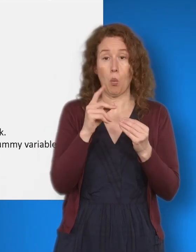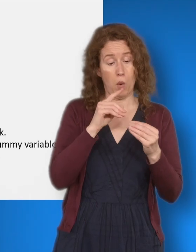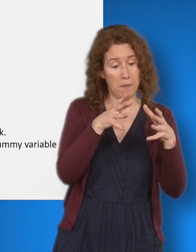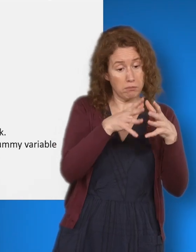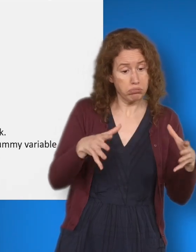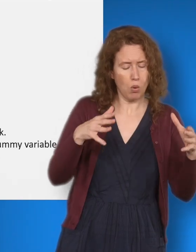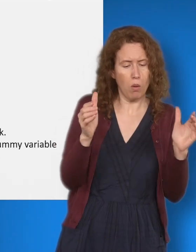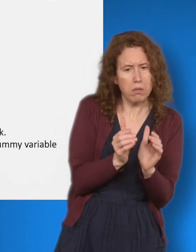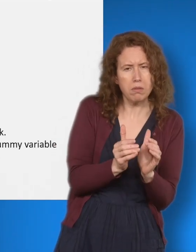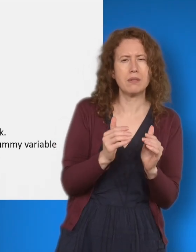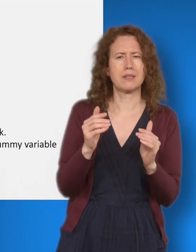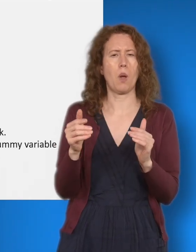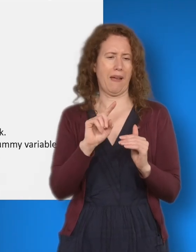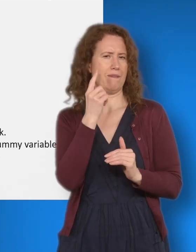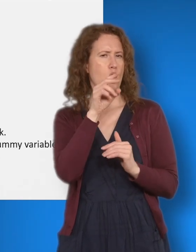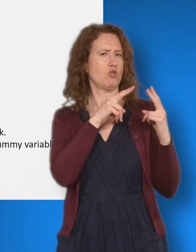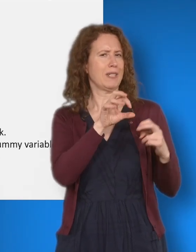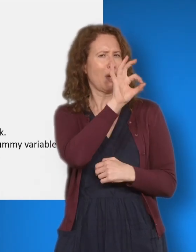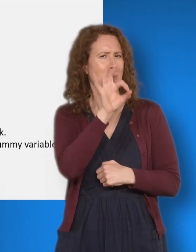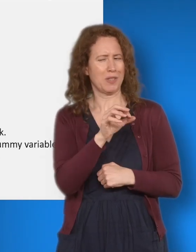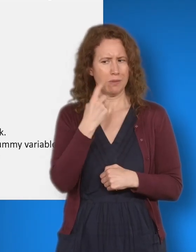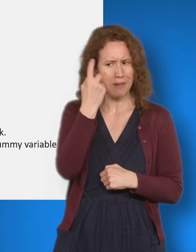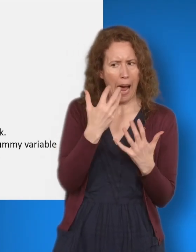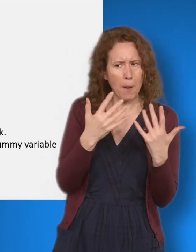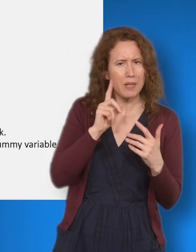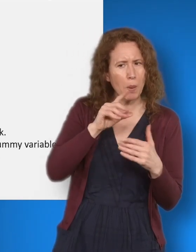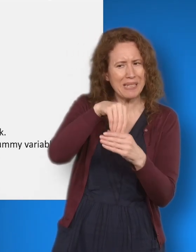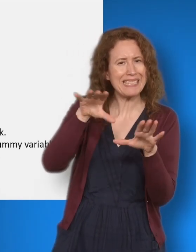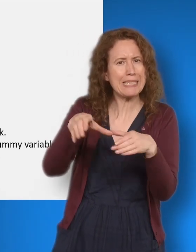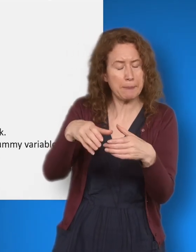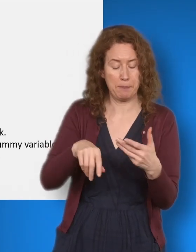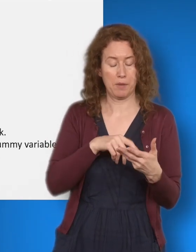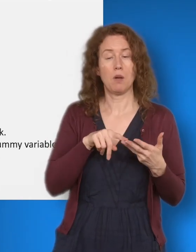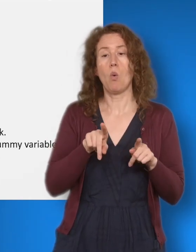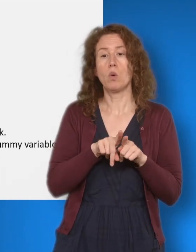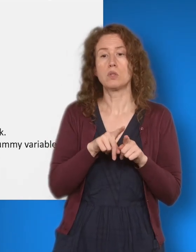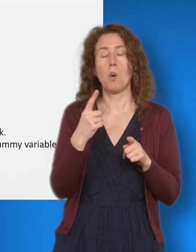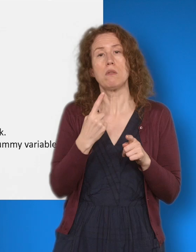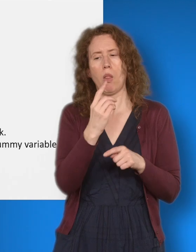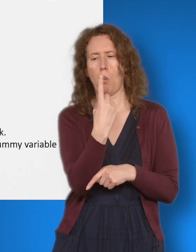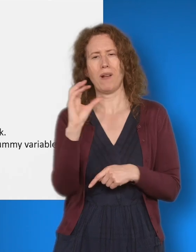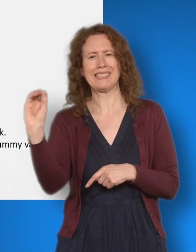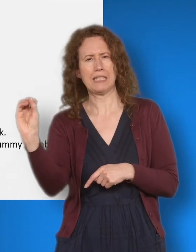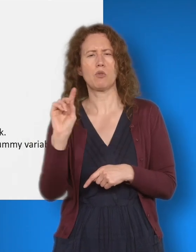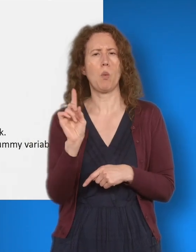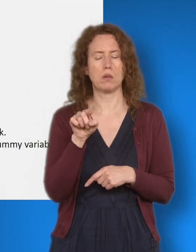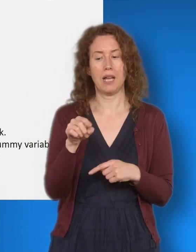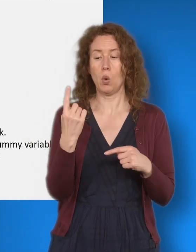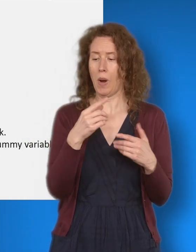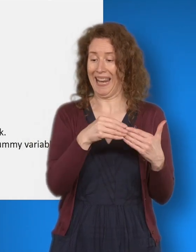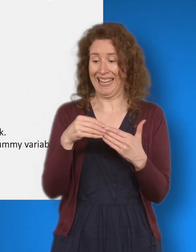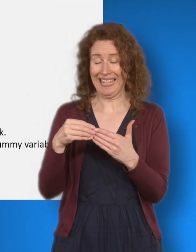address the first research question specifically. We also had another dummy, whether the lead